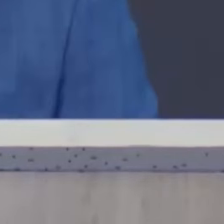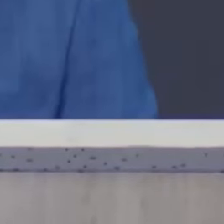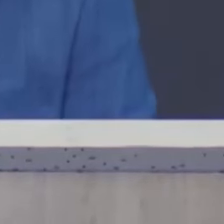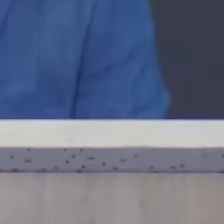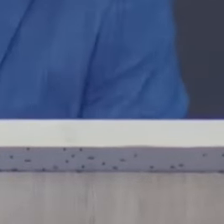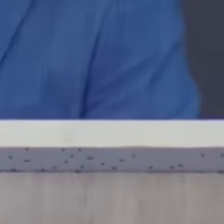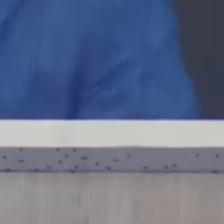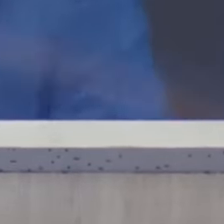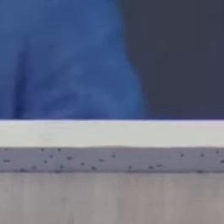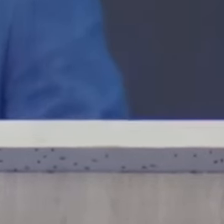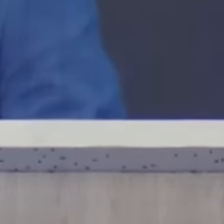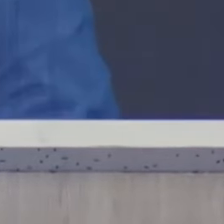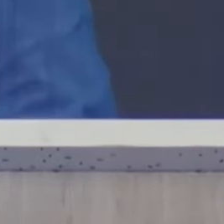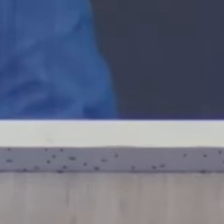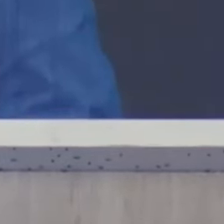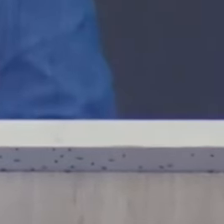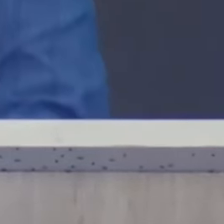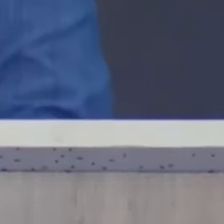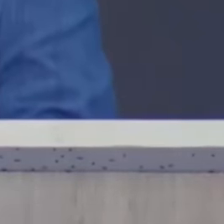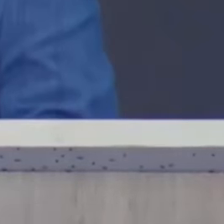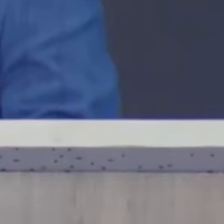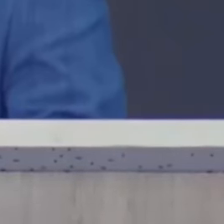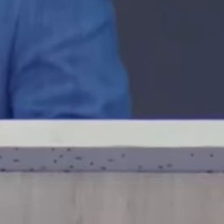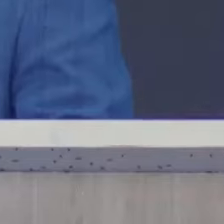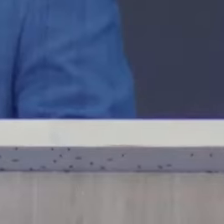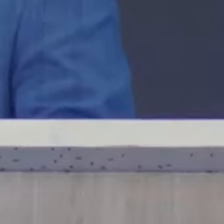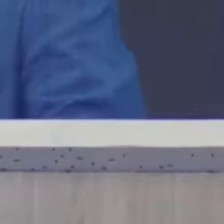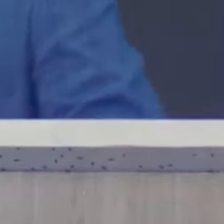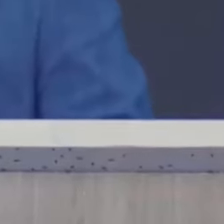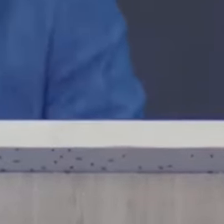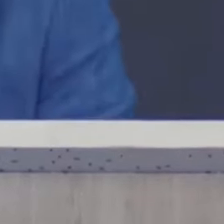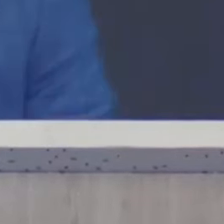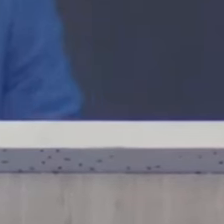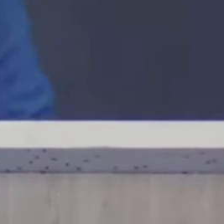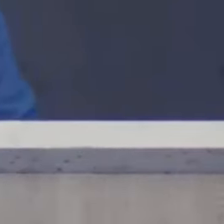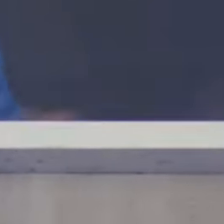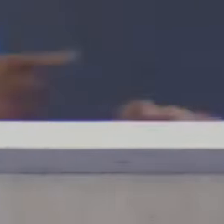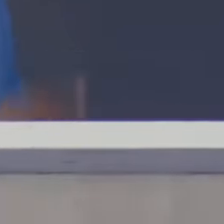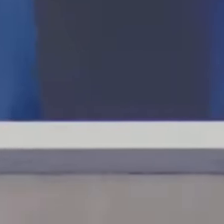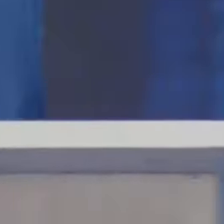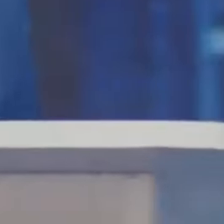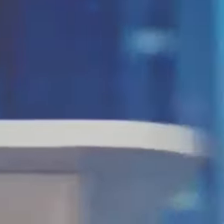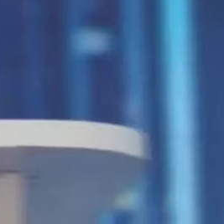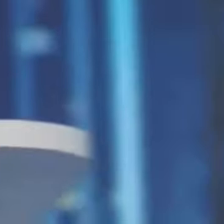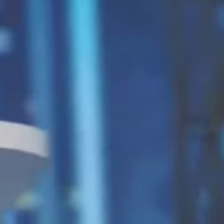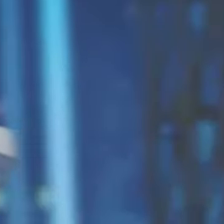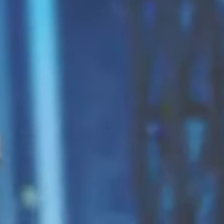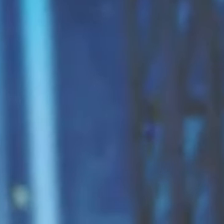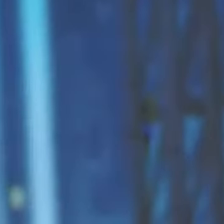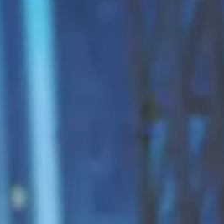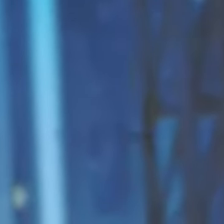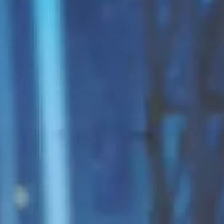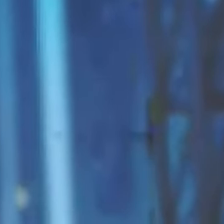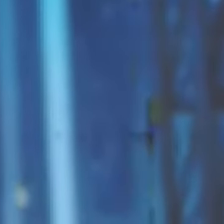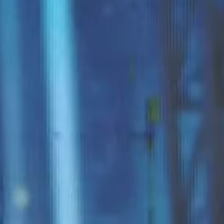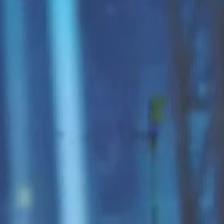It's such a woman that is driving meaningfully and with good motives, that is going to arrive at